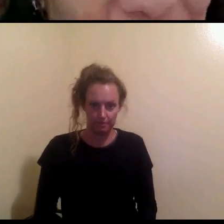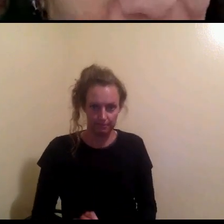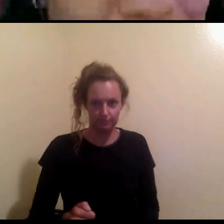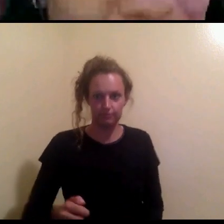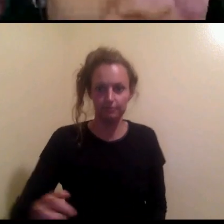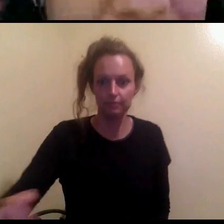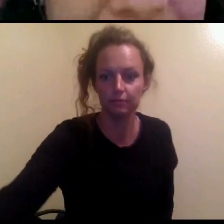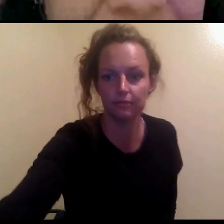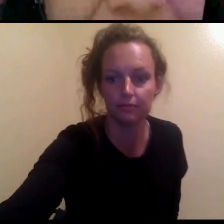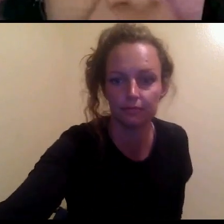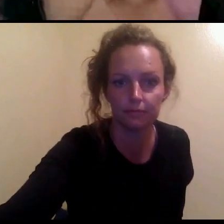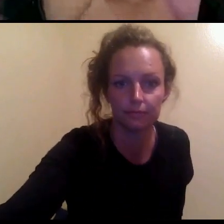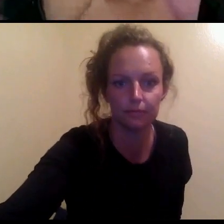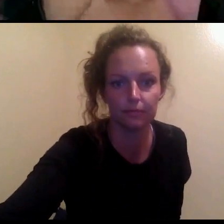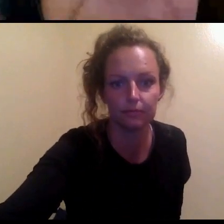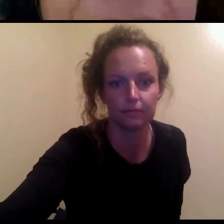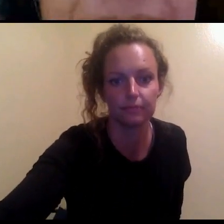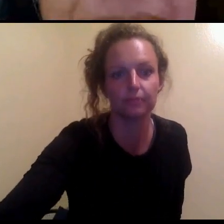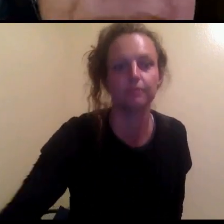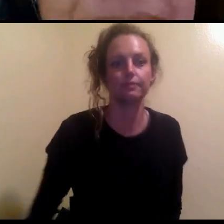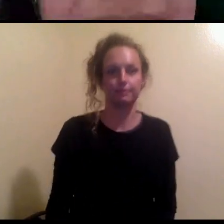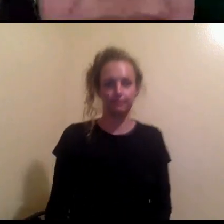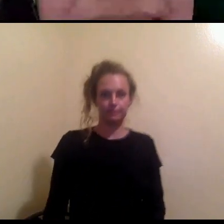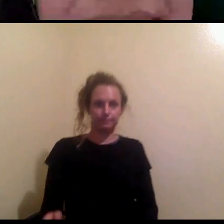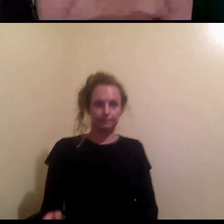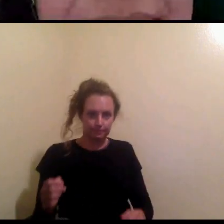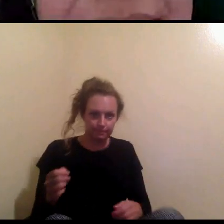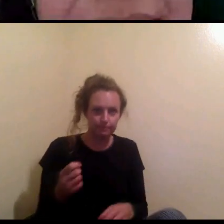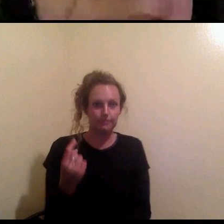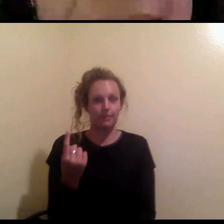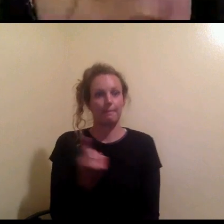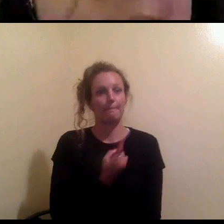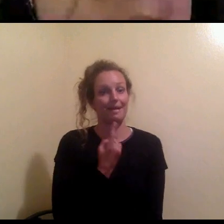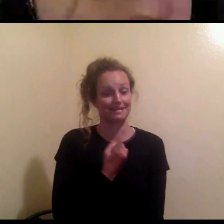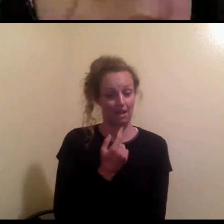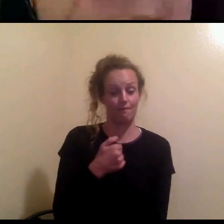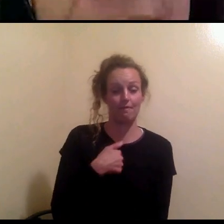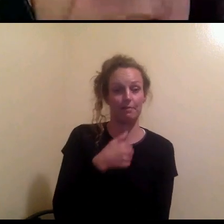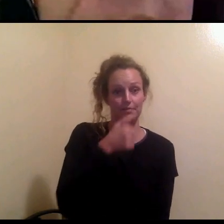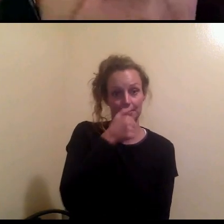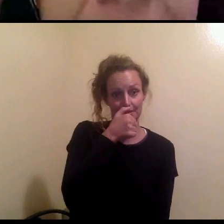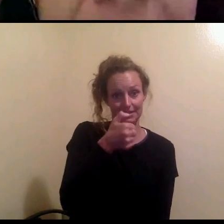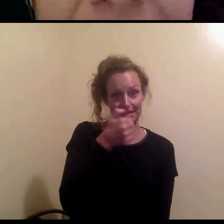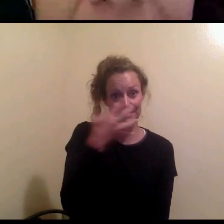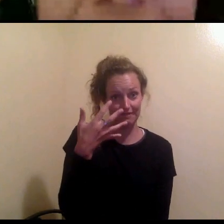way for disability inclusion in accessible travel and tourism.